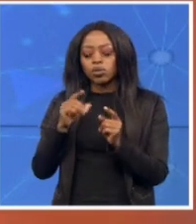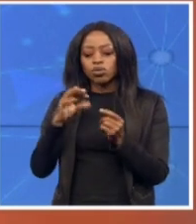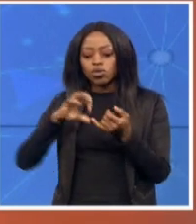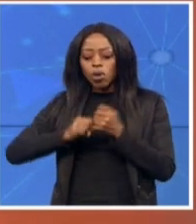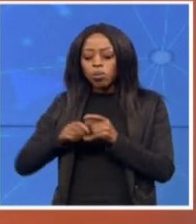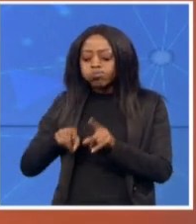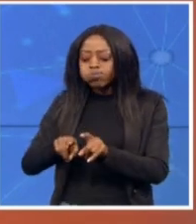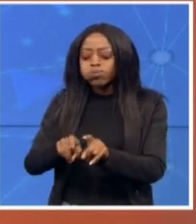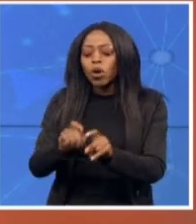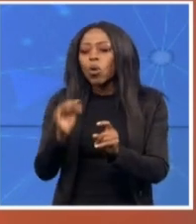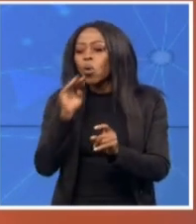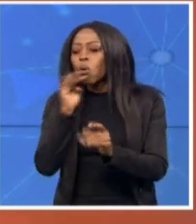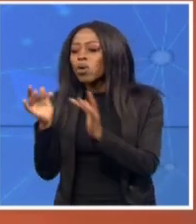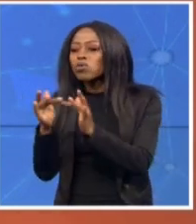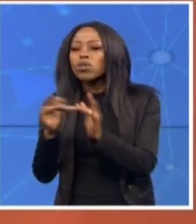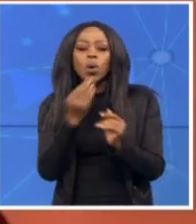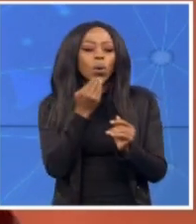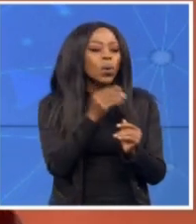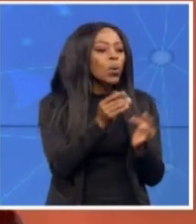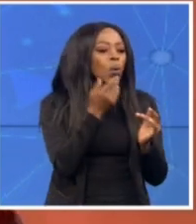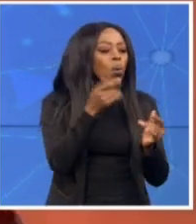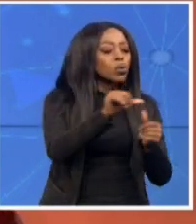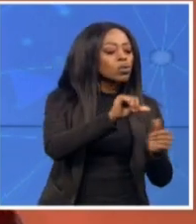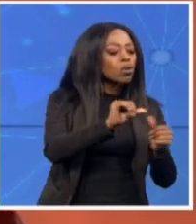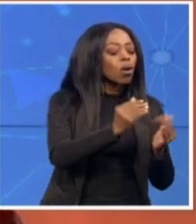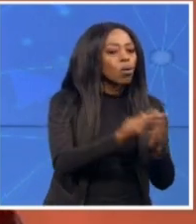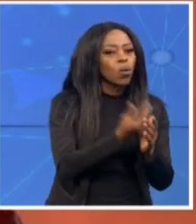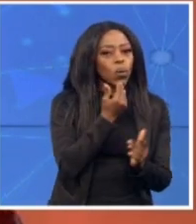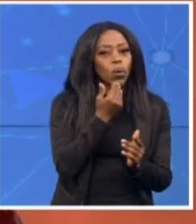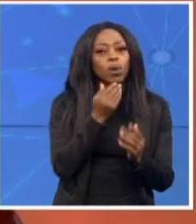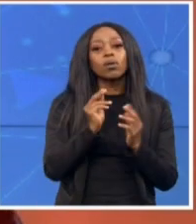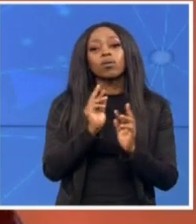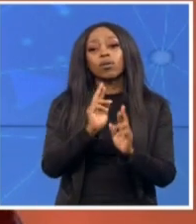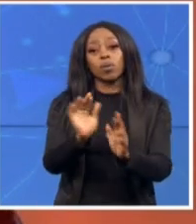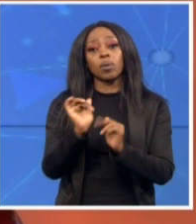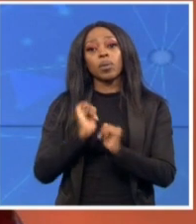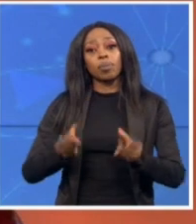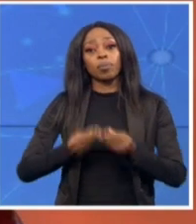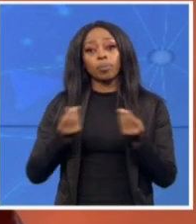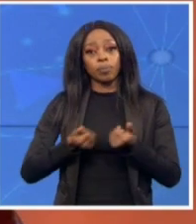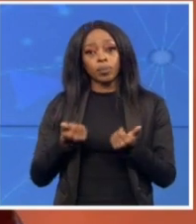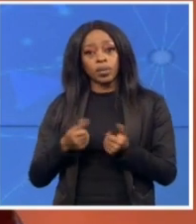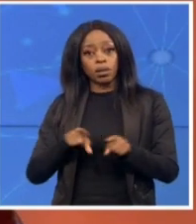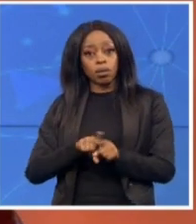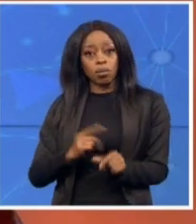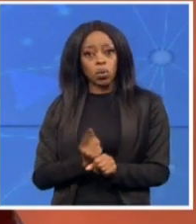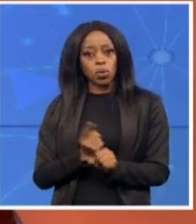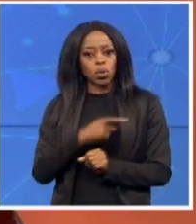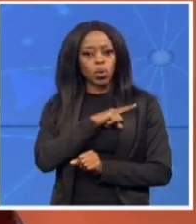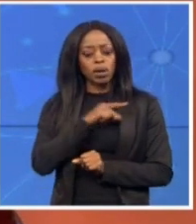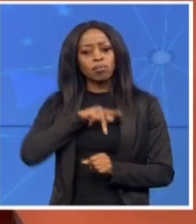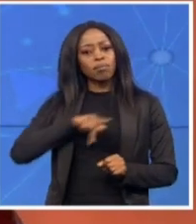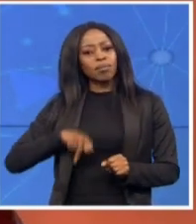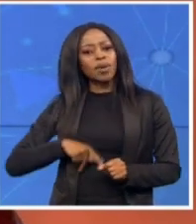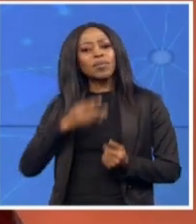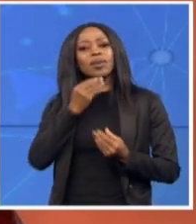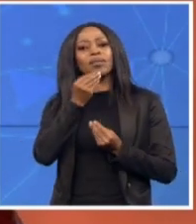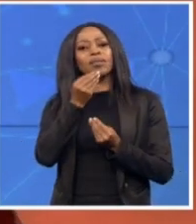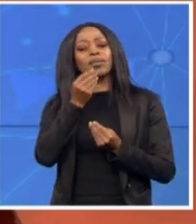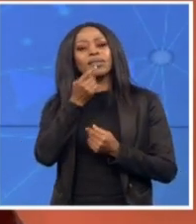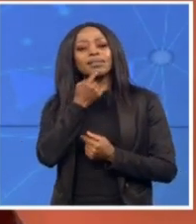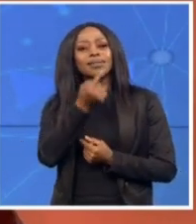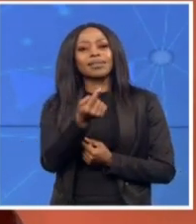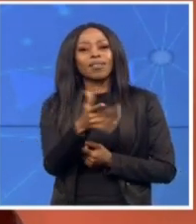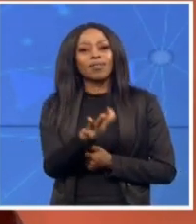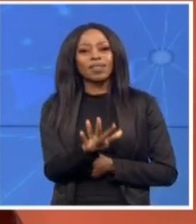haven't received yet the feedback in regard to that aspect. I think it talks to what the Premier is saying, that one of the stumbling blocks about that is because it